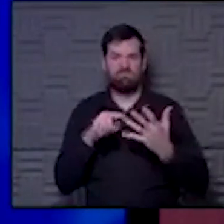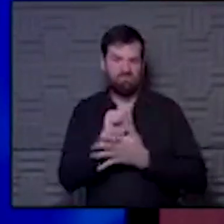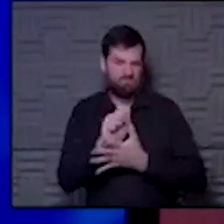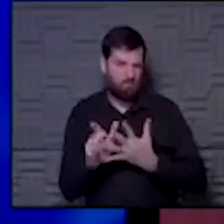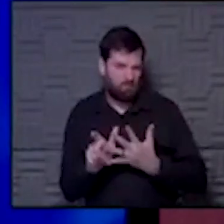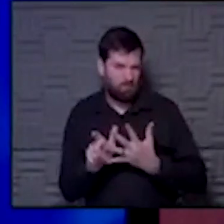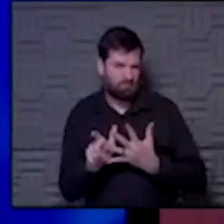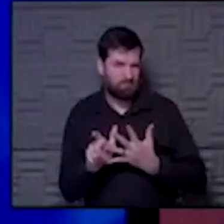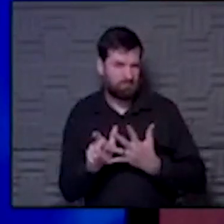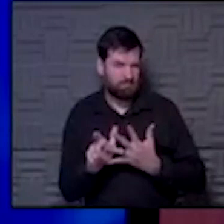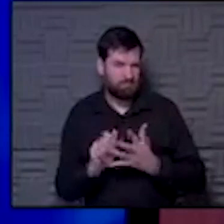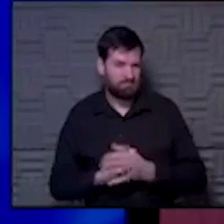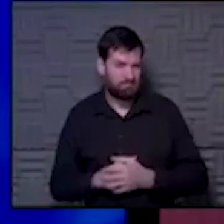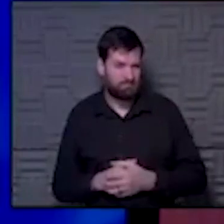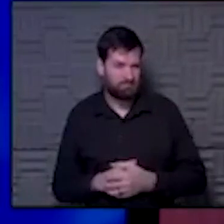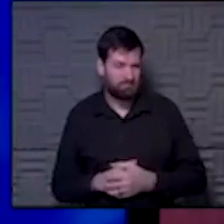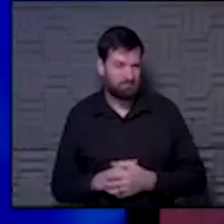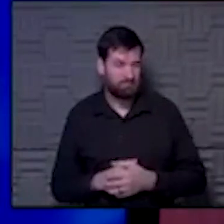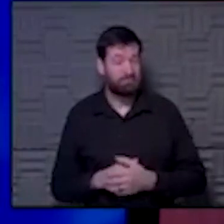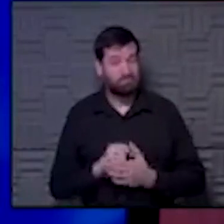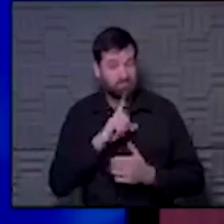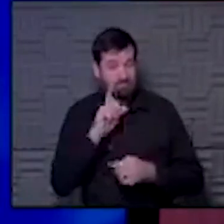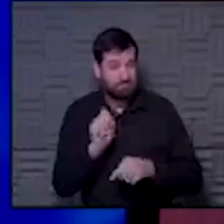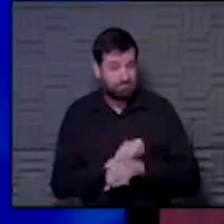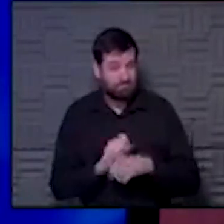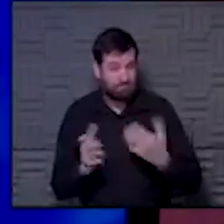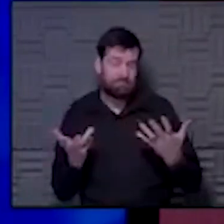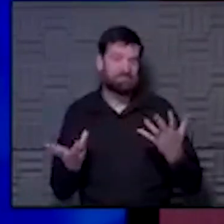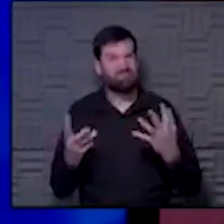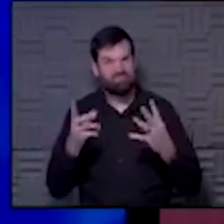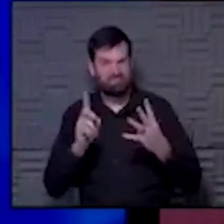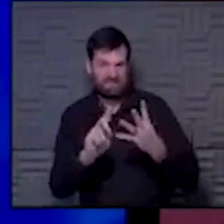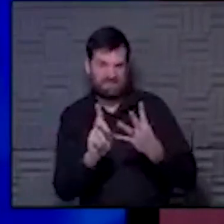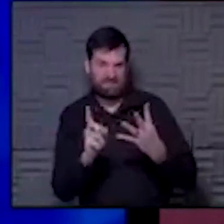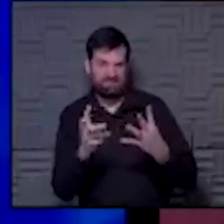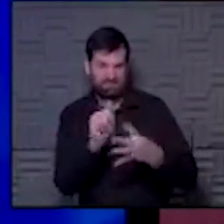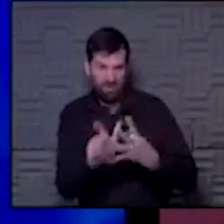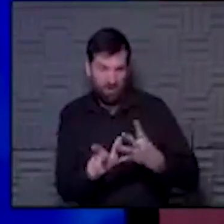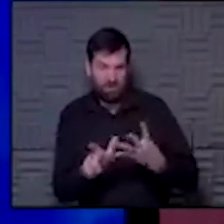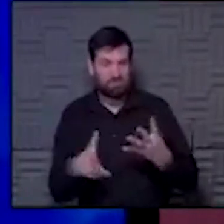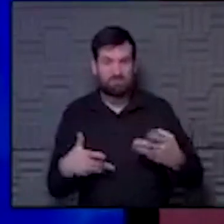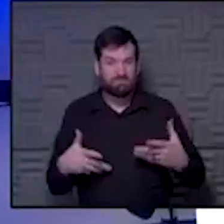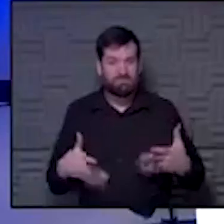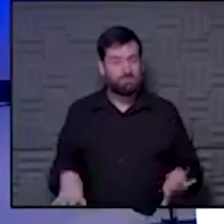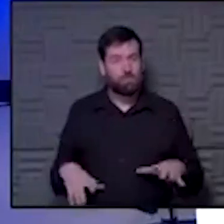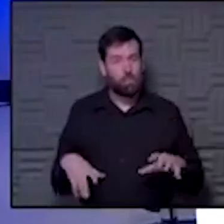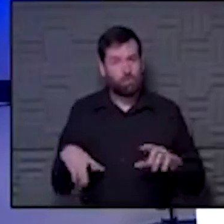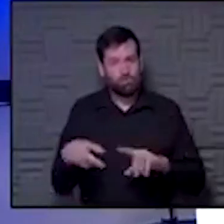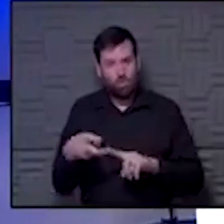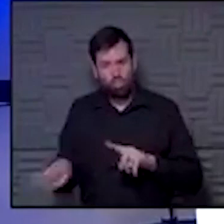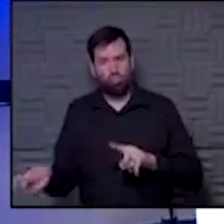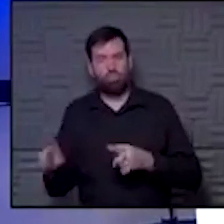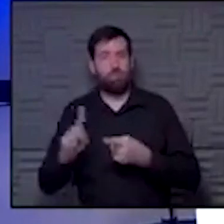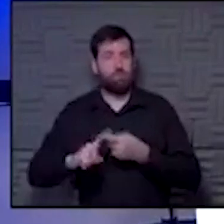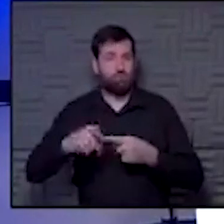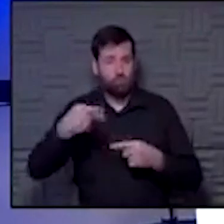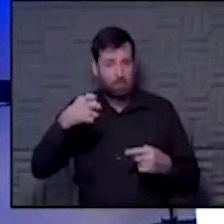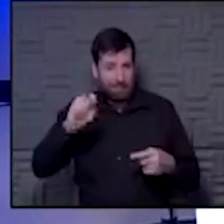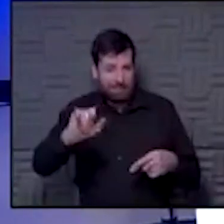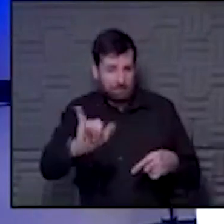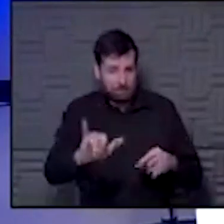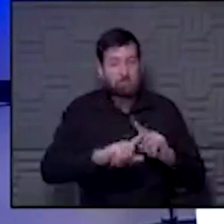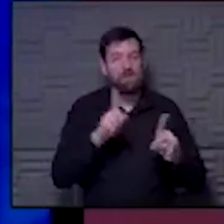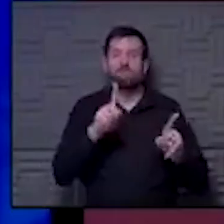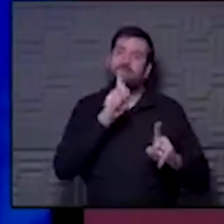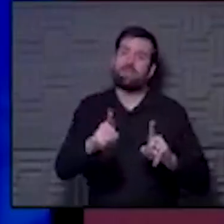above? Okay, well, actually, the answer is sort of D, because we don't want to transmit it to our pets either. Yep. But, you know, really, it's to